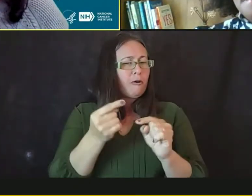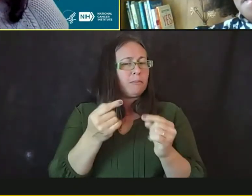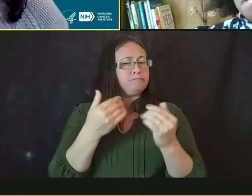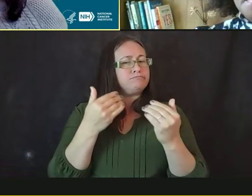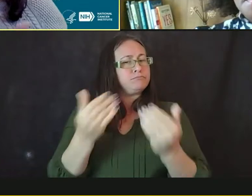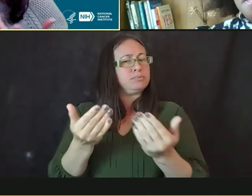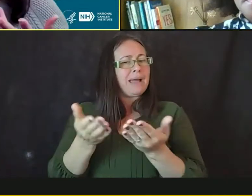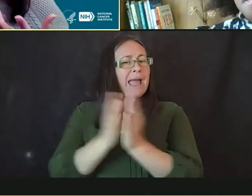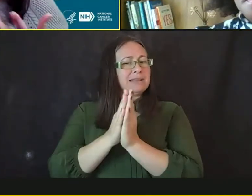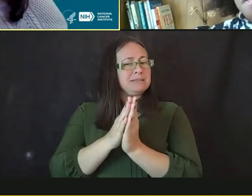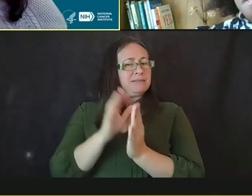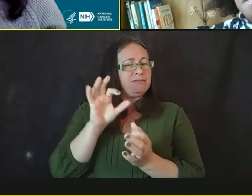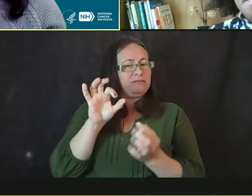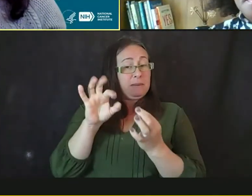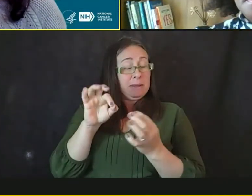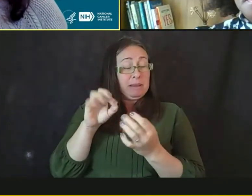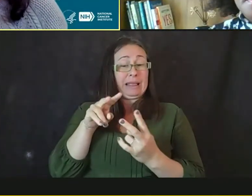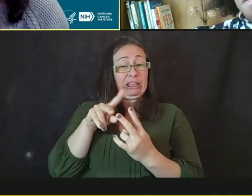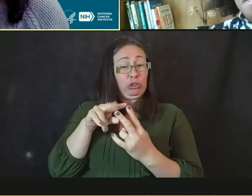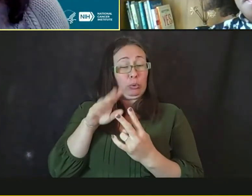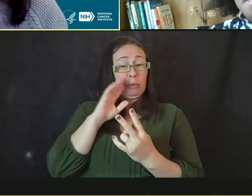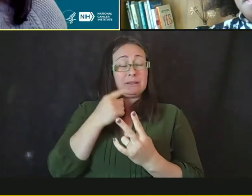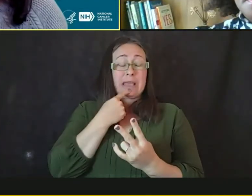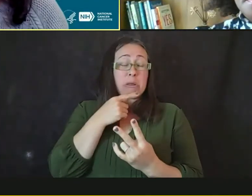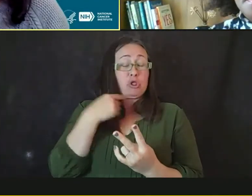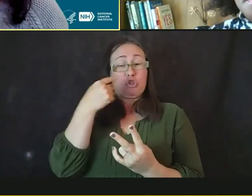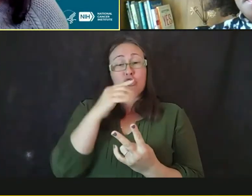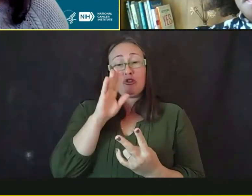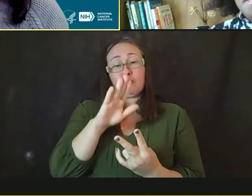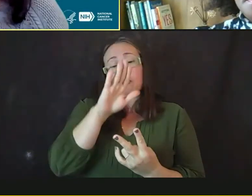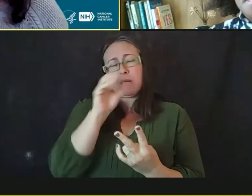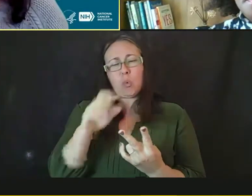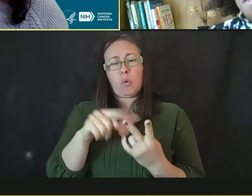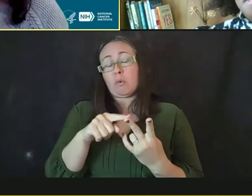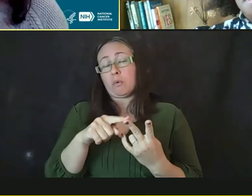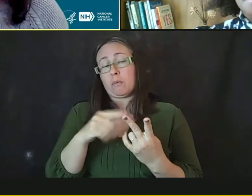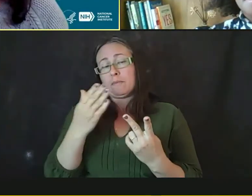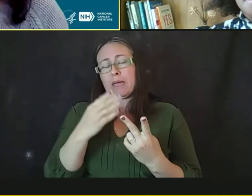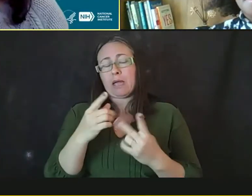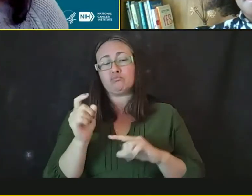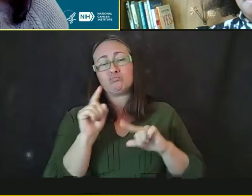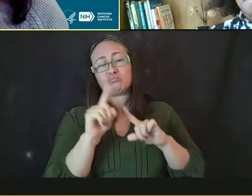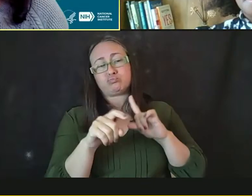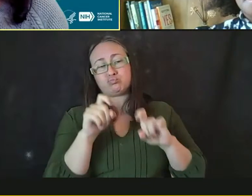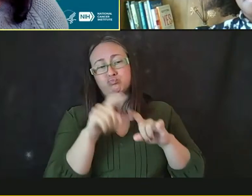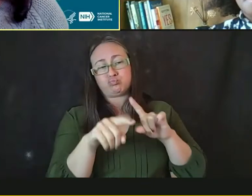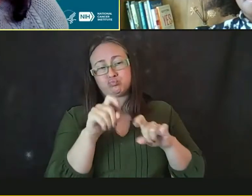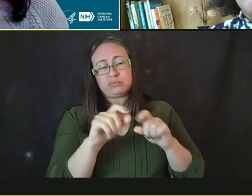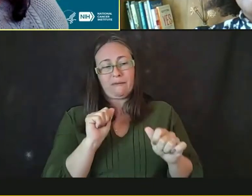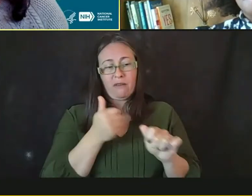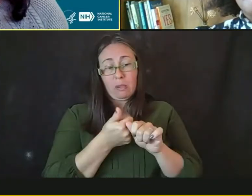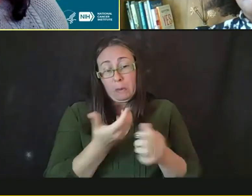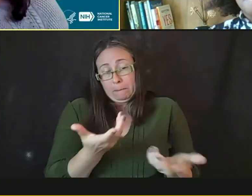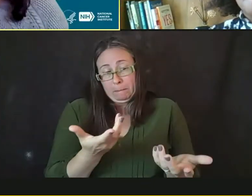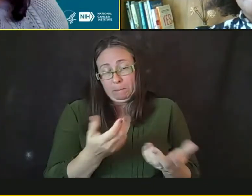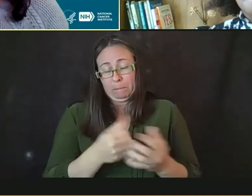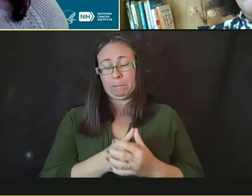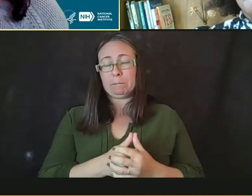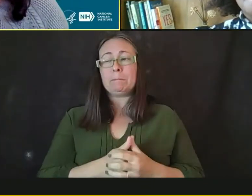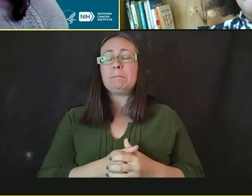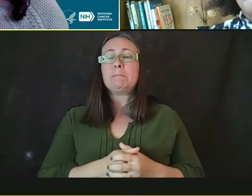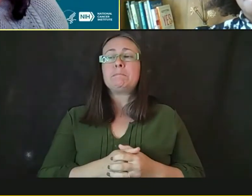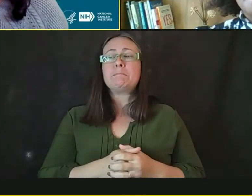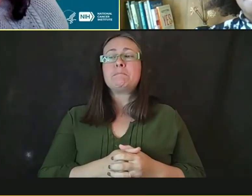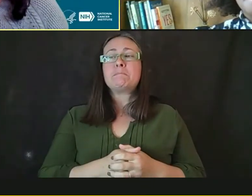PO for feedback. They'll either tell you that, it looks great, or they may come back and ask you some questions as a follow-up. But